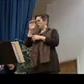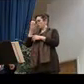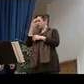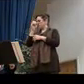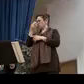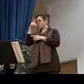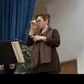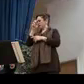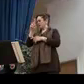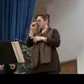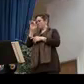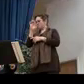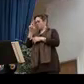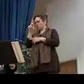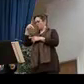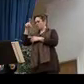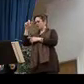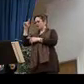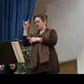Smith.